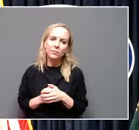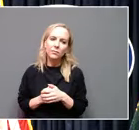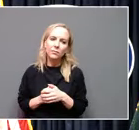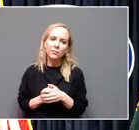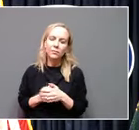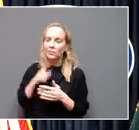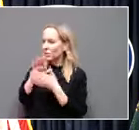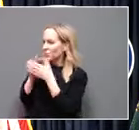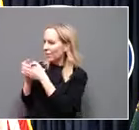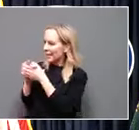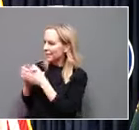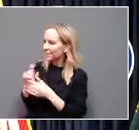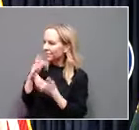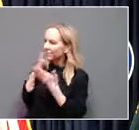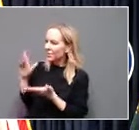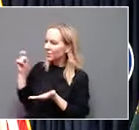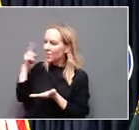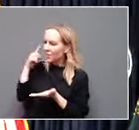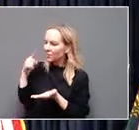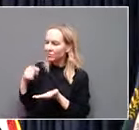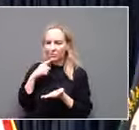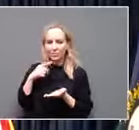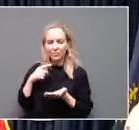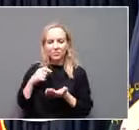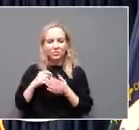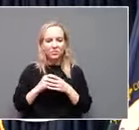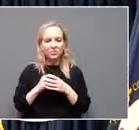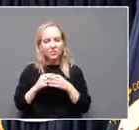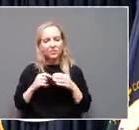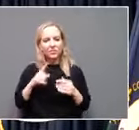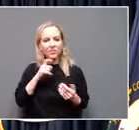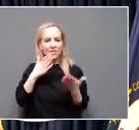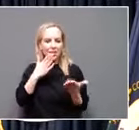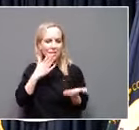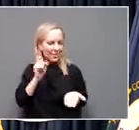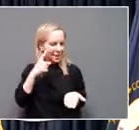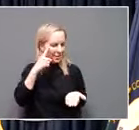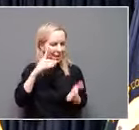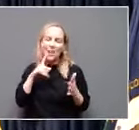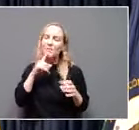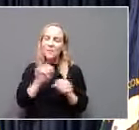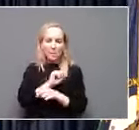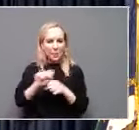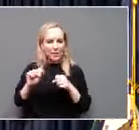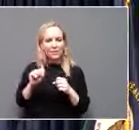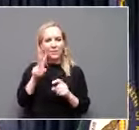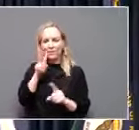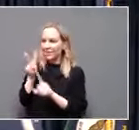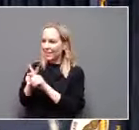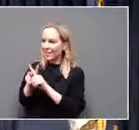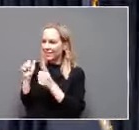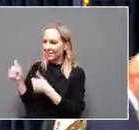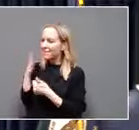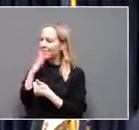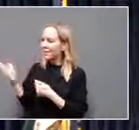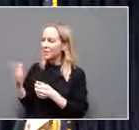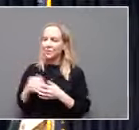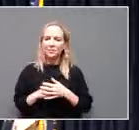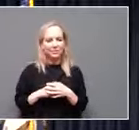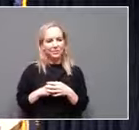Congratulations. Thank you. There you go. Well, thank you very much. Absolutely. And we'll get it filed. Okay. Thank you. Thank you.